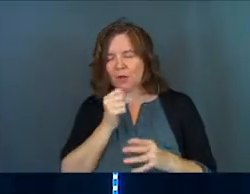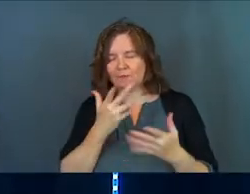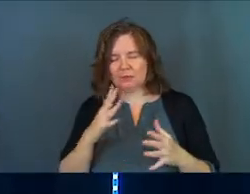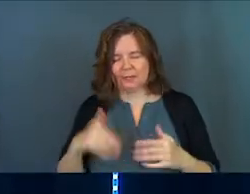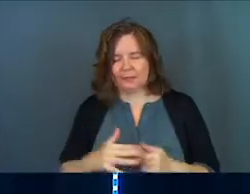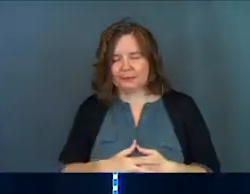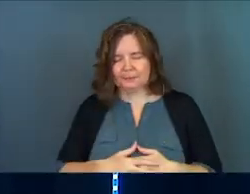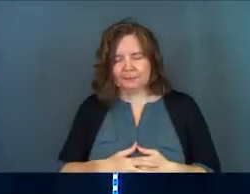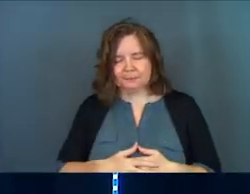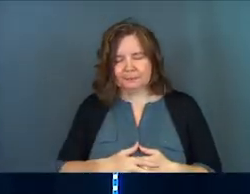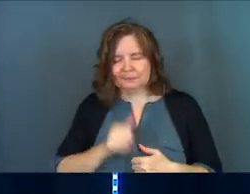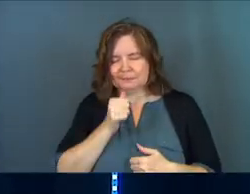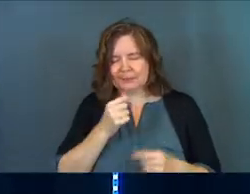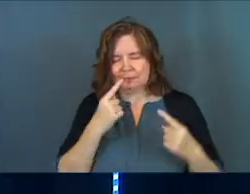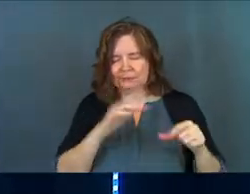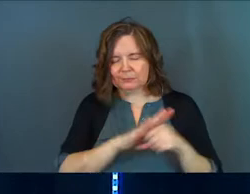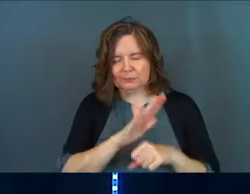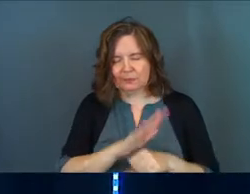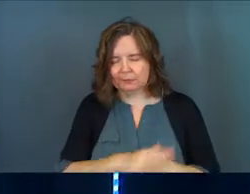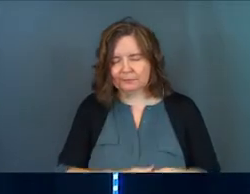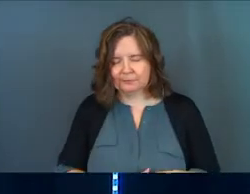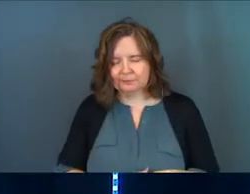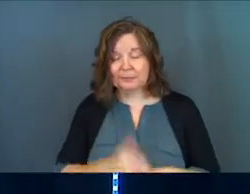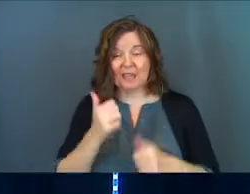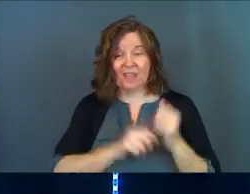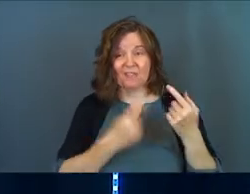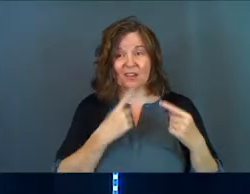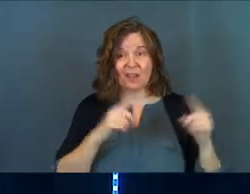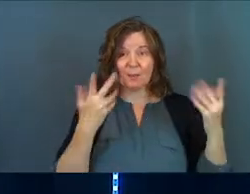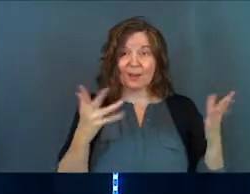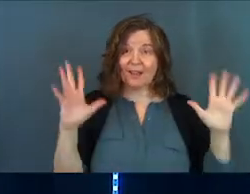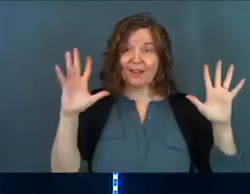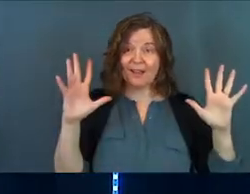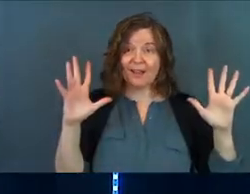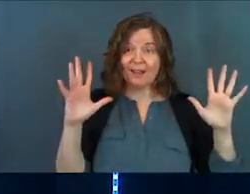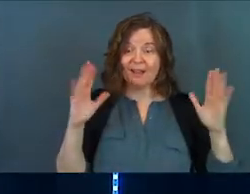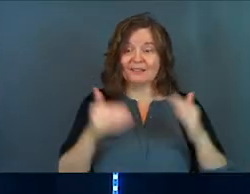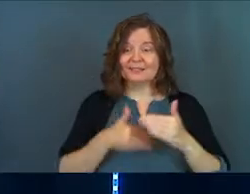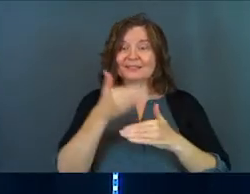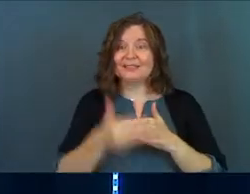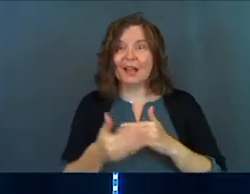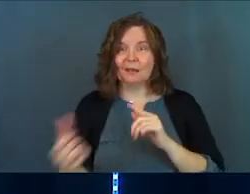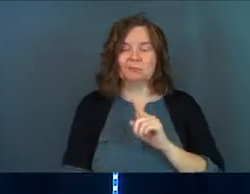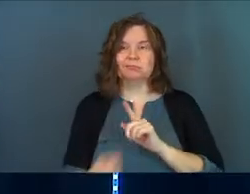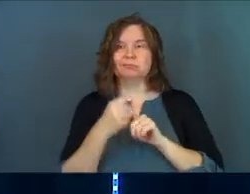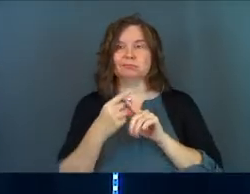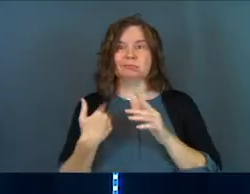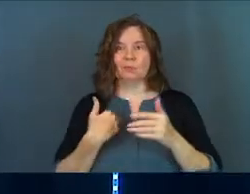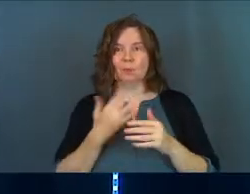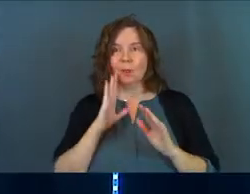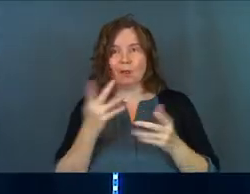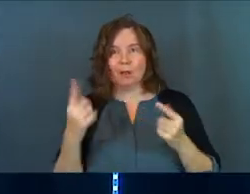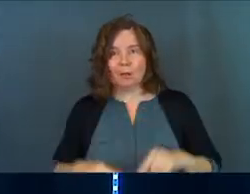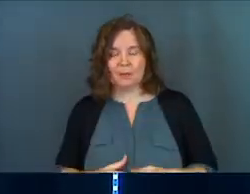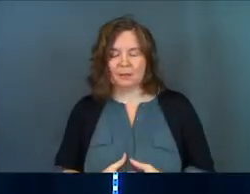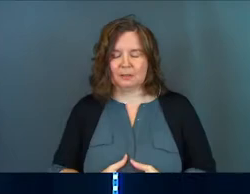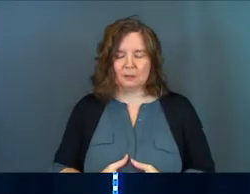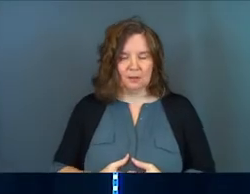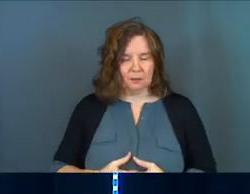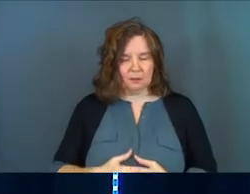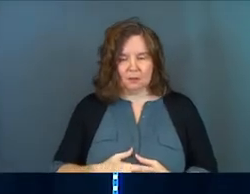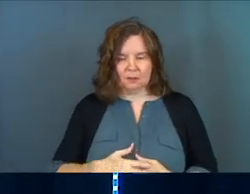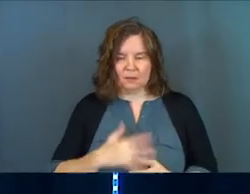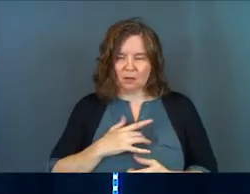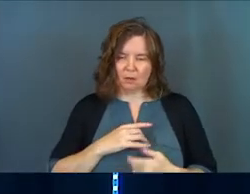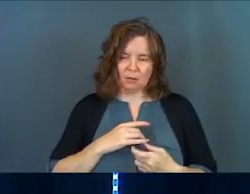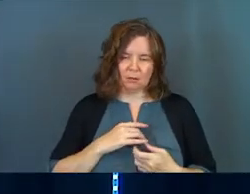done. You know that for every accomplishment, there's something else right after it. And you've got no peace in